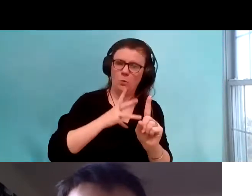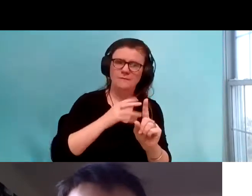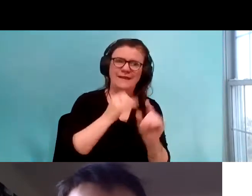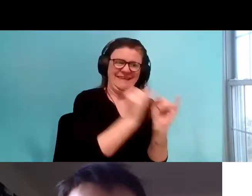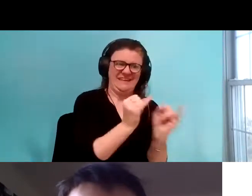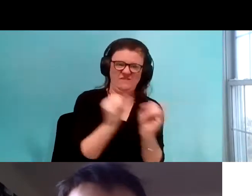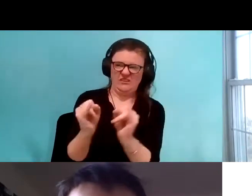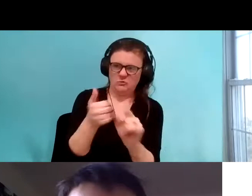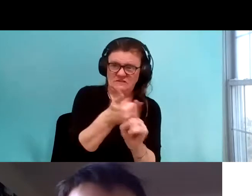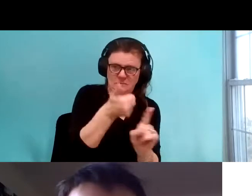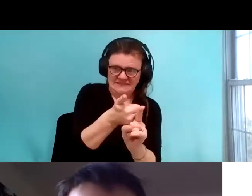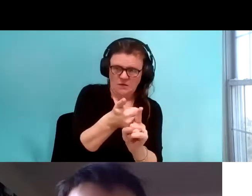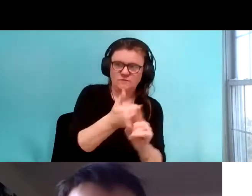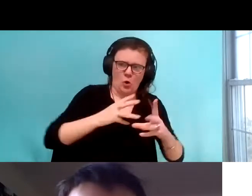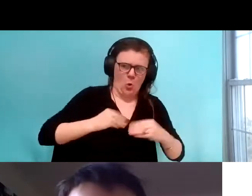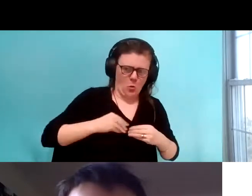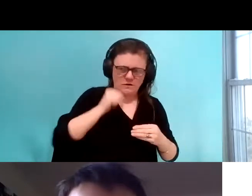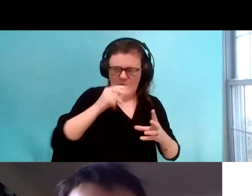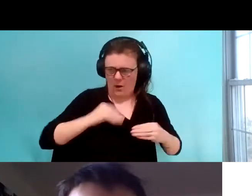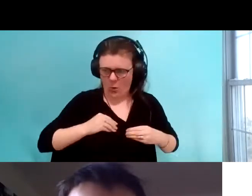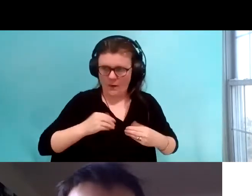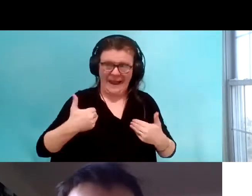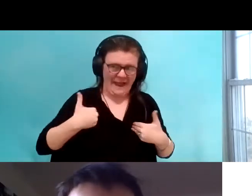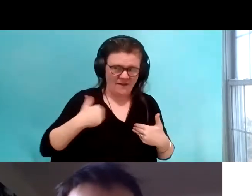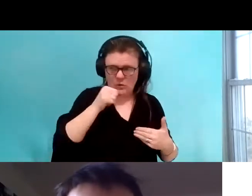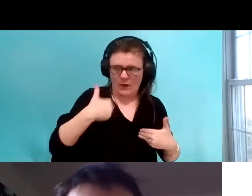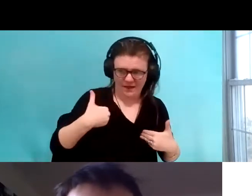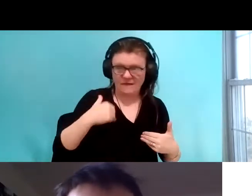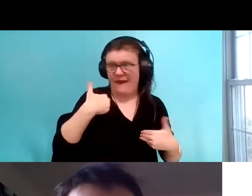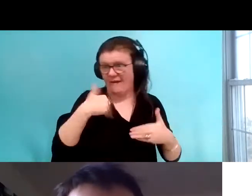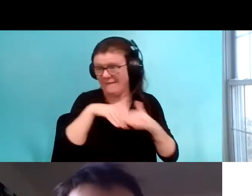within the household. And,